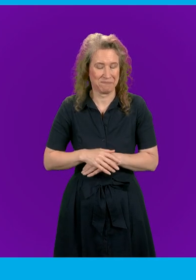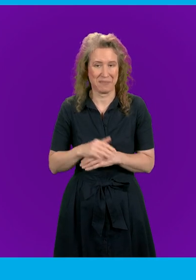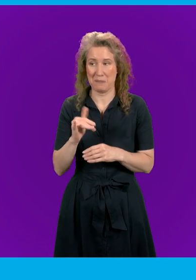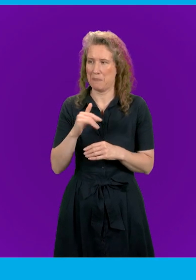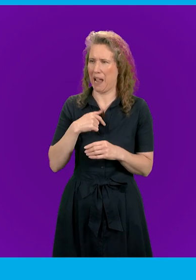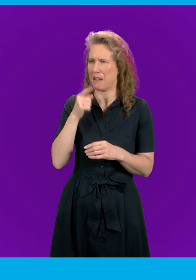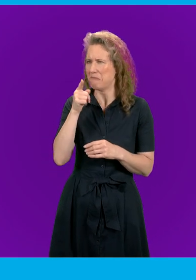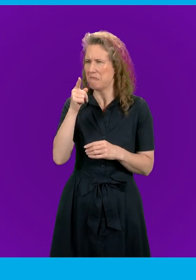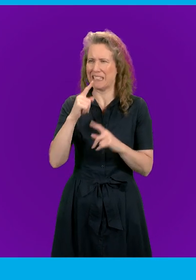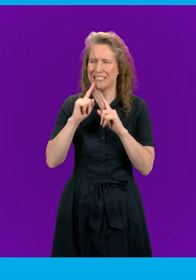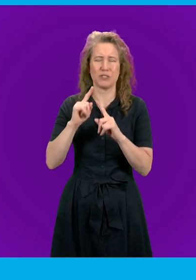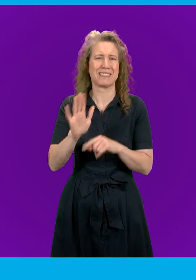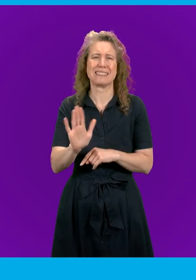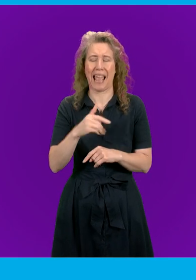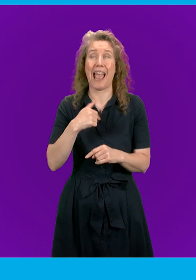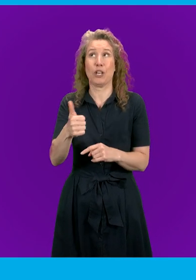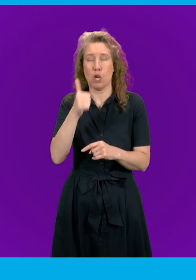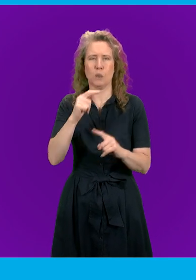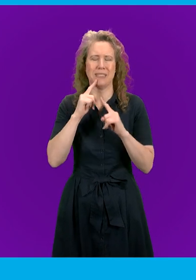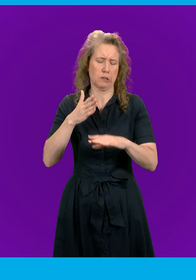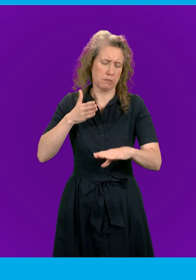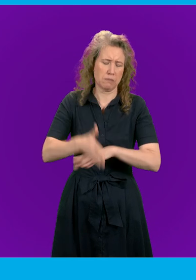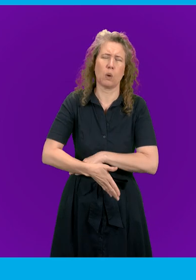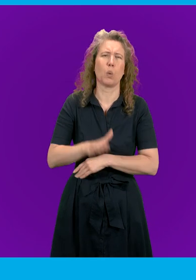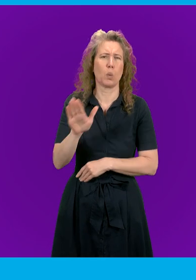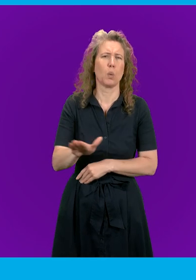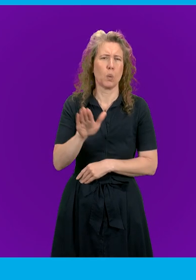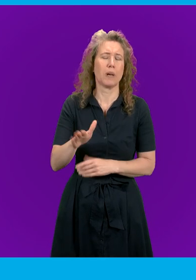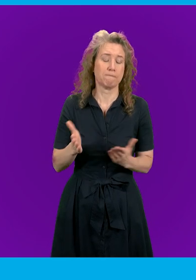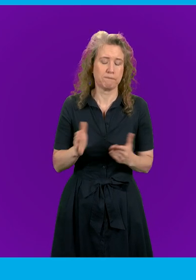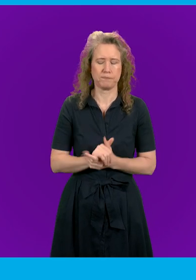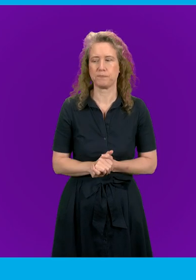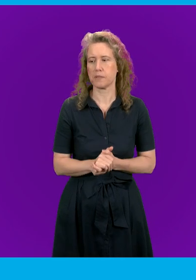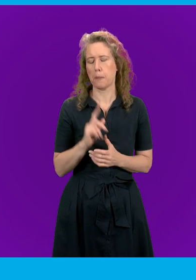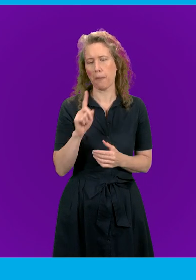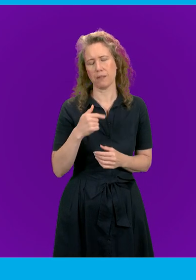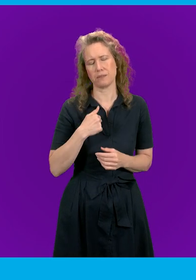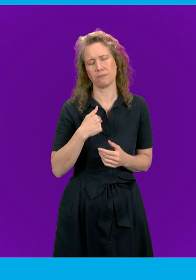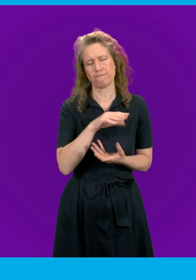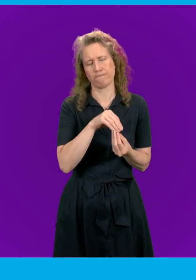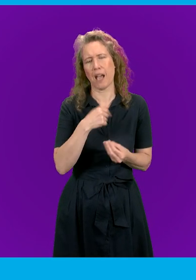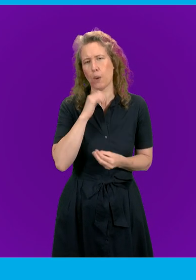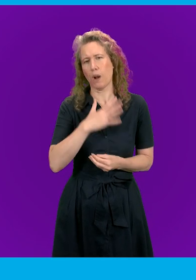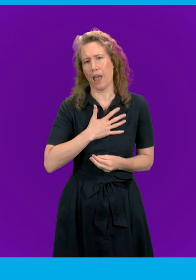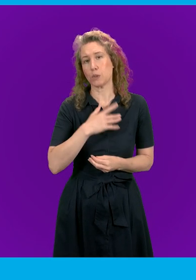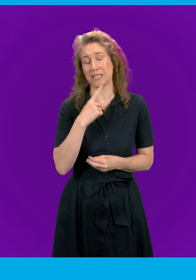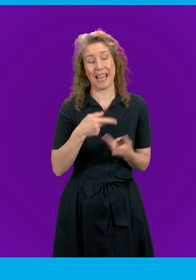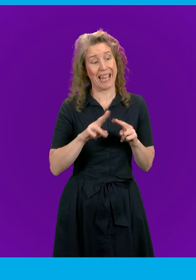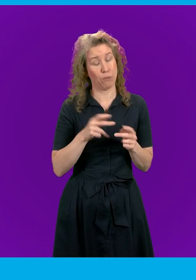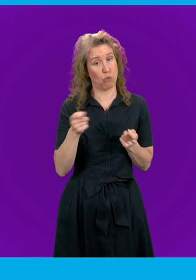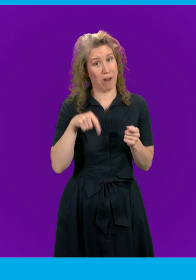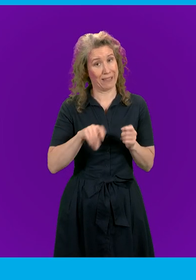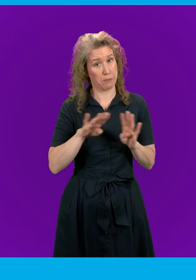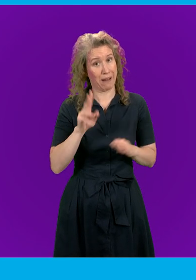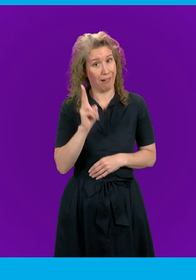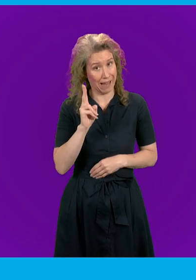if I'm bashing educators. I'm fully aware of how hard that is. But yeah, I would like to say, if we were to run this again,